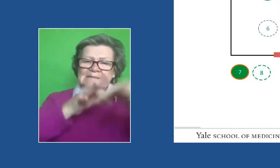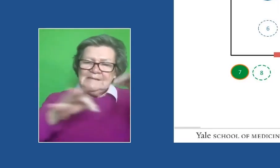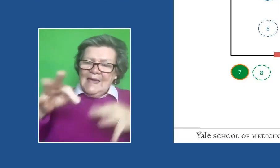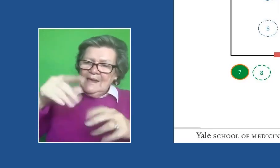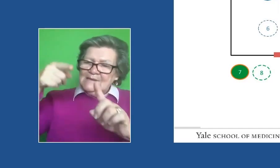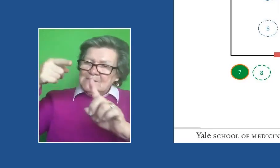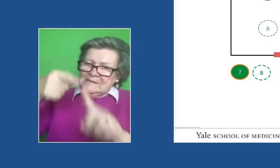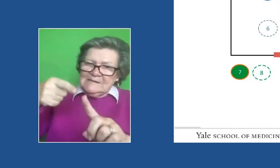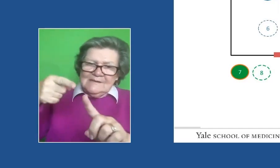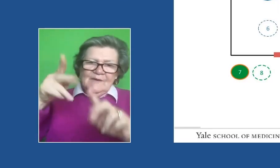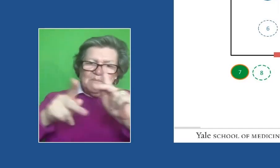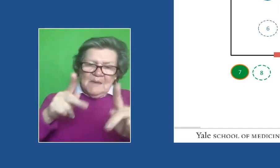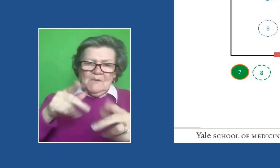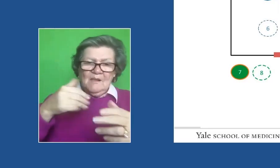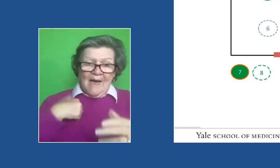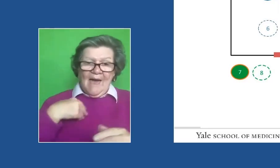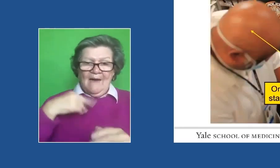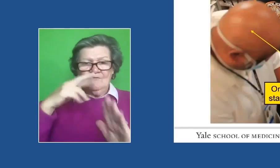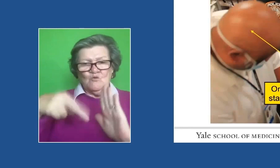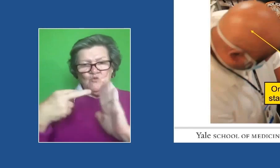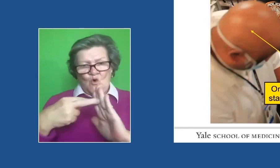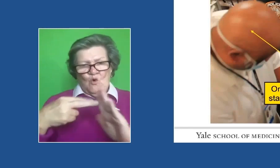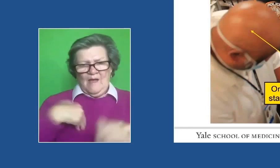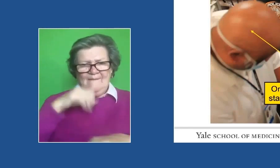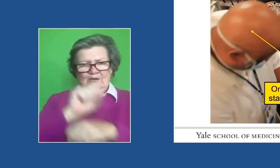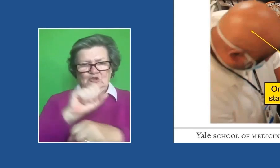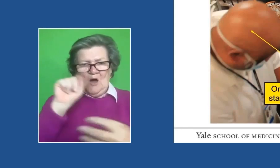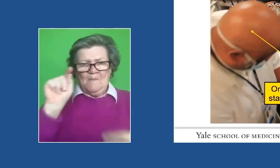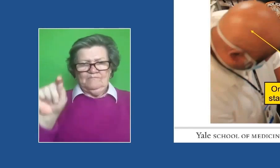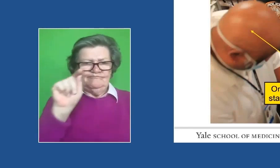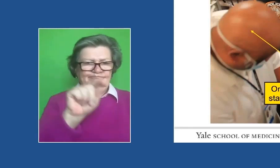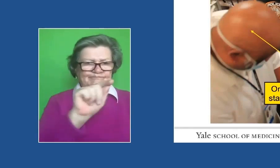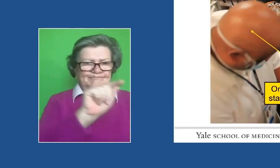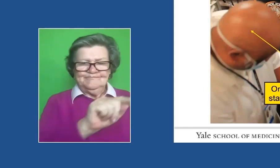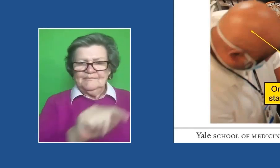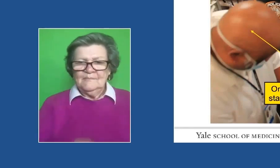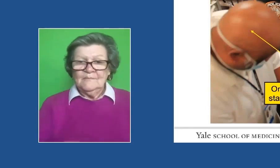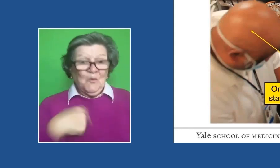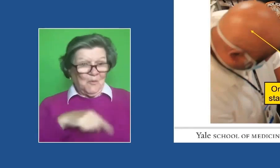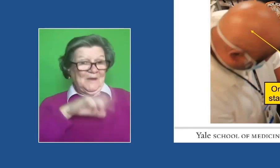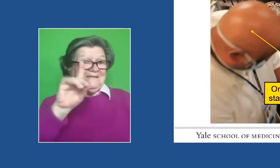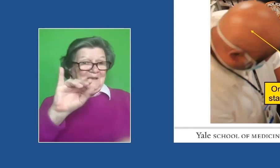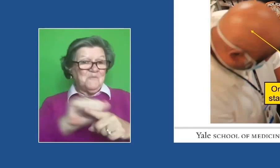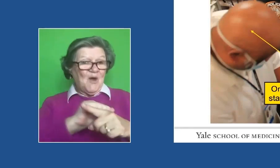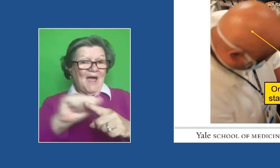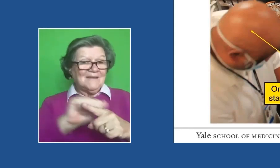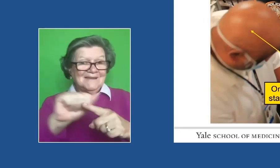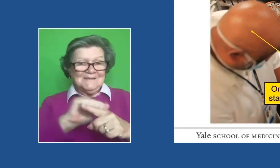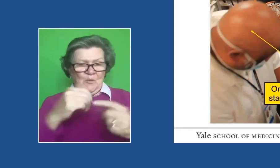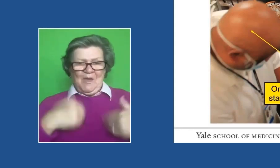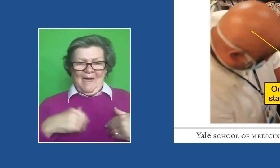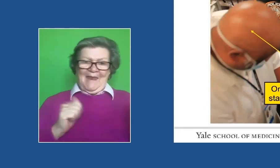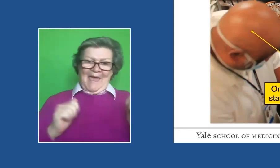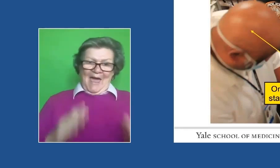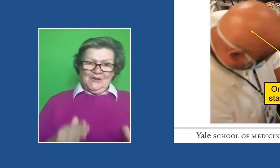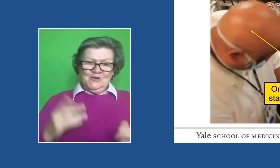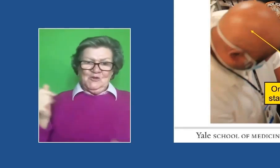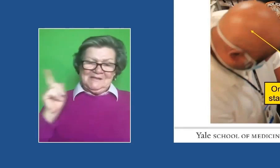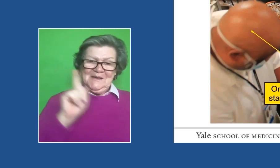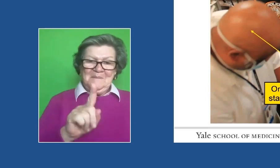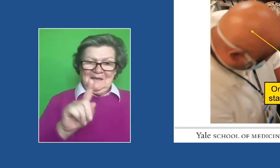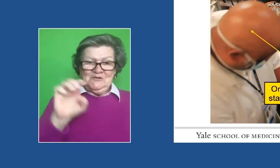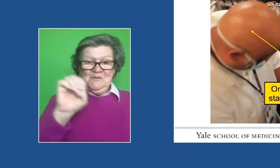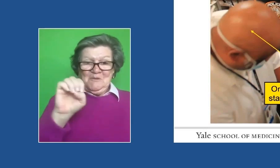amongst each other and also share the dialogue. And we practiced it as well. We had actors come into the emergency